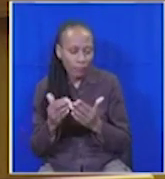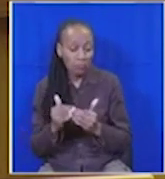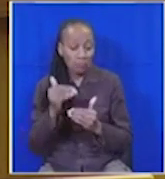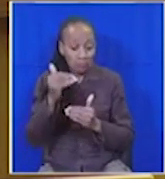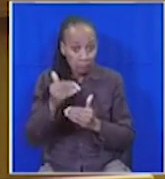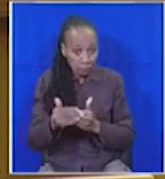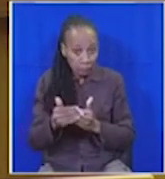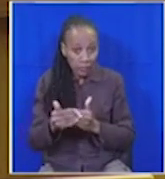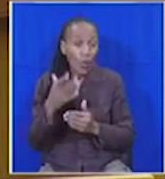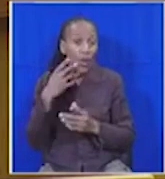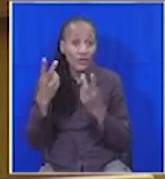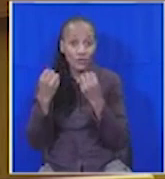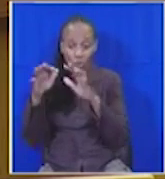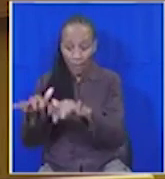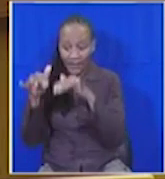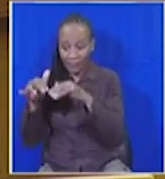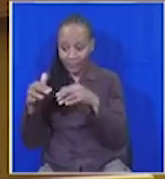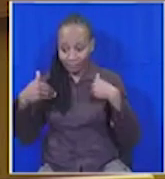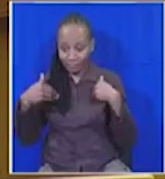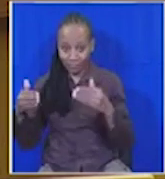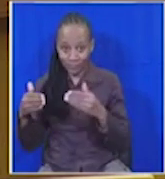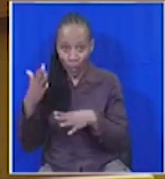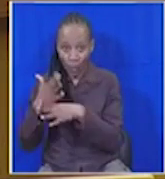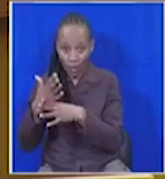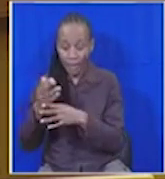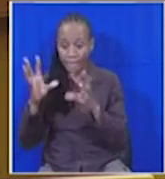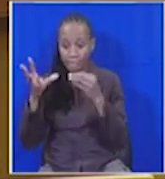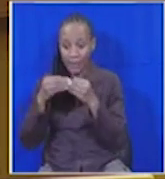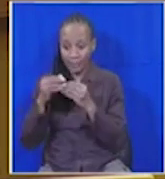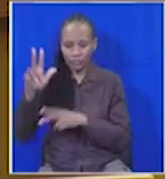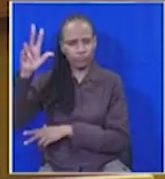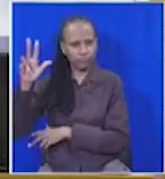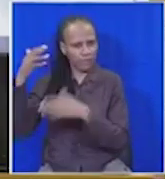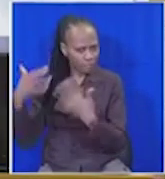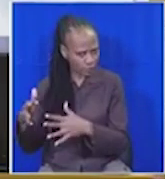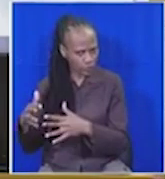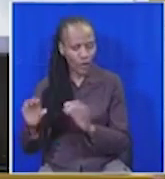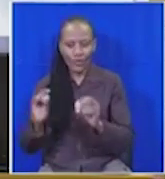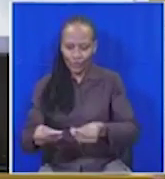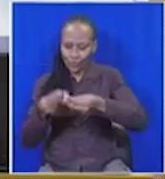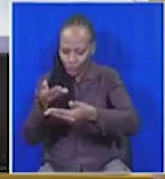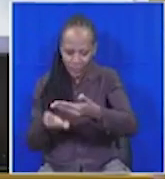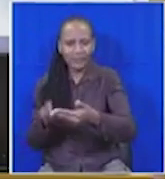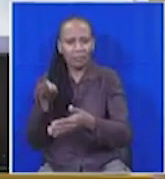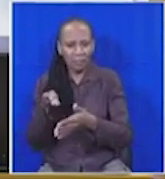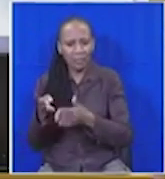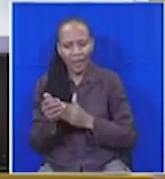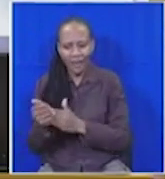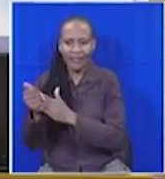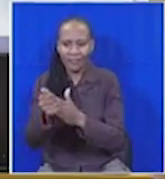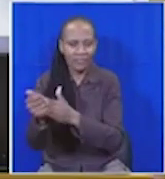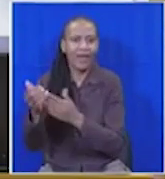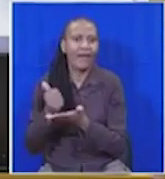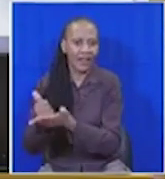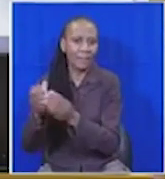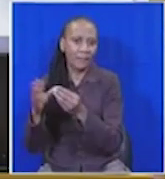the new Parliament is inaugurated and members have been sworn in, they could actually have documents to guide the conduct of